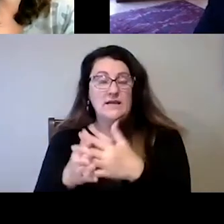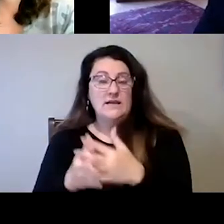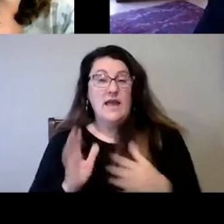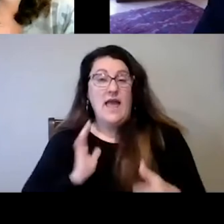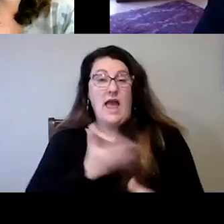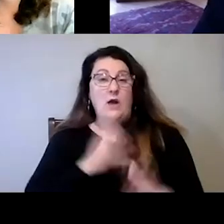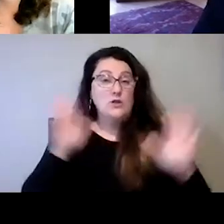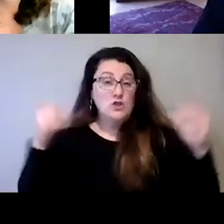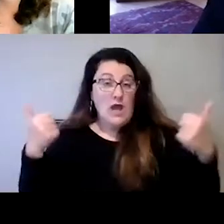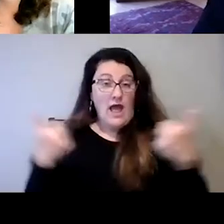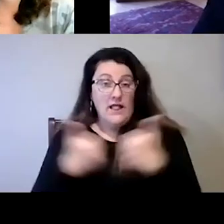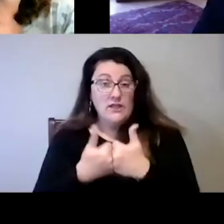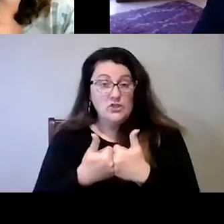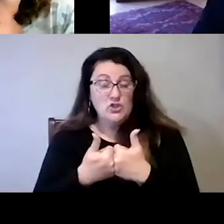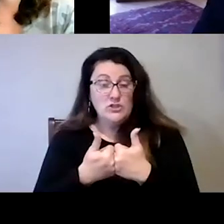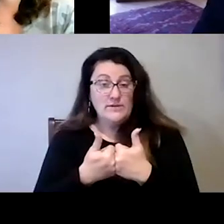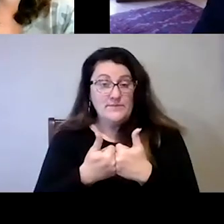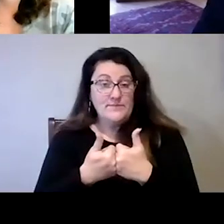to